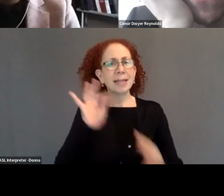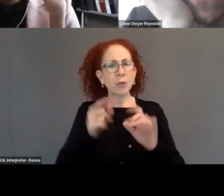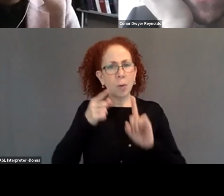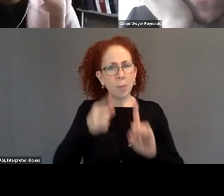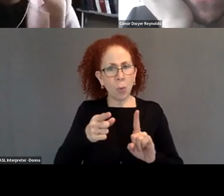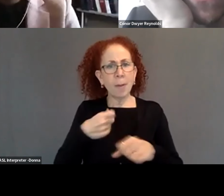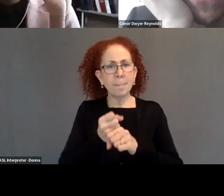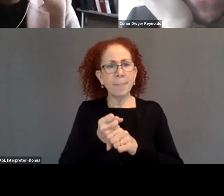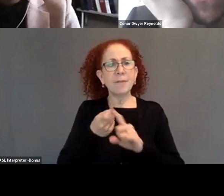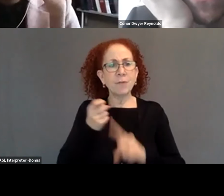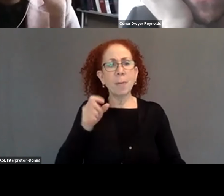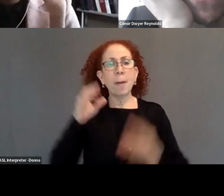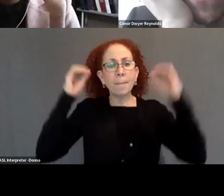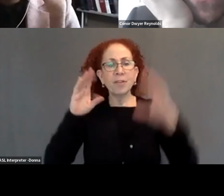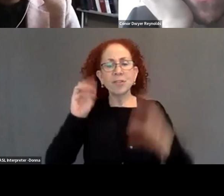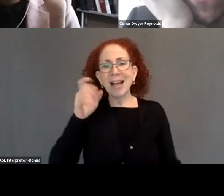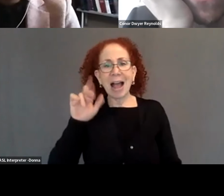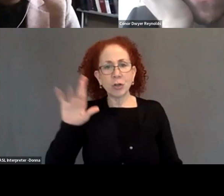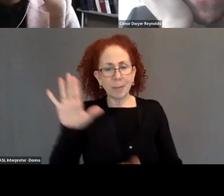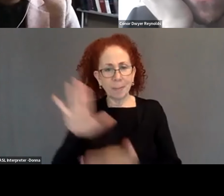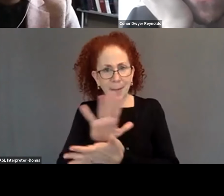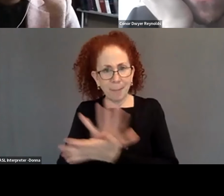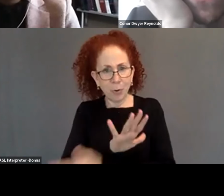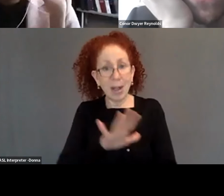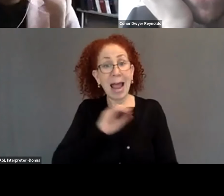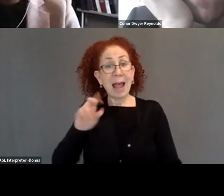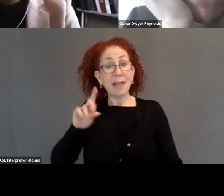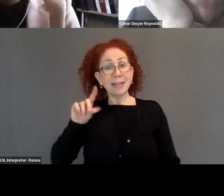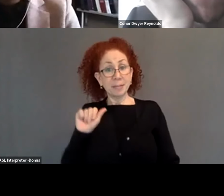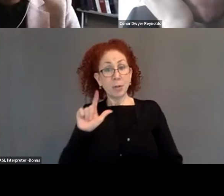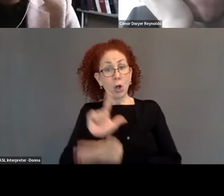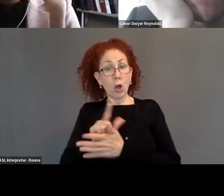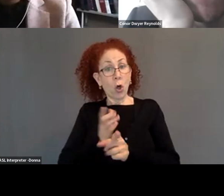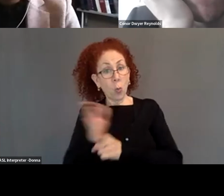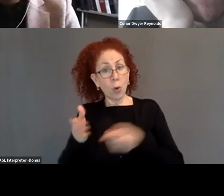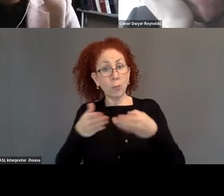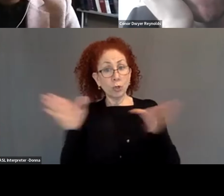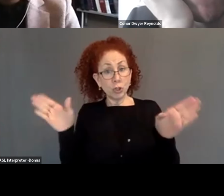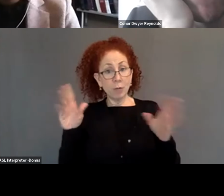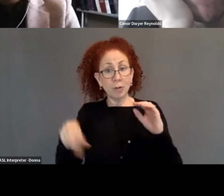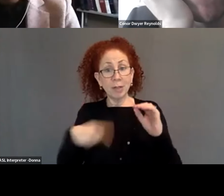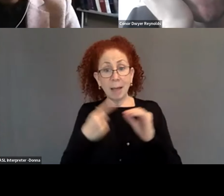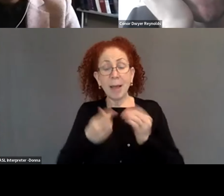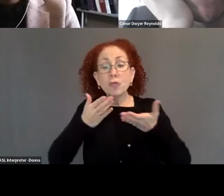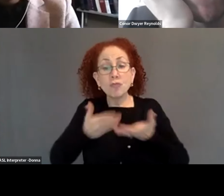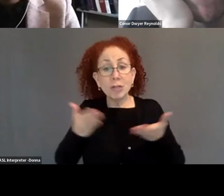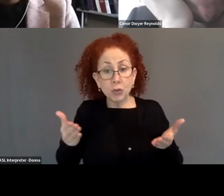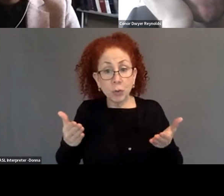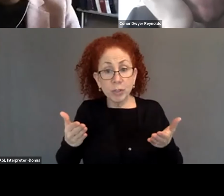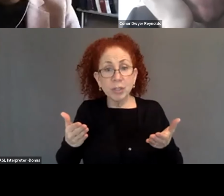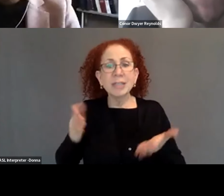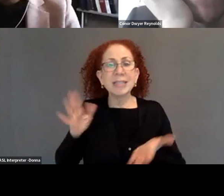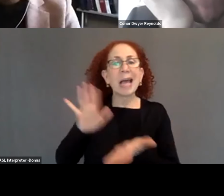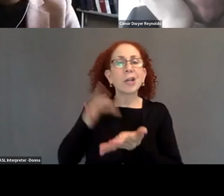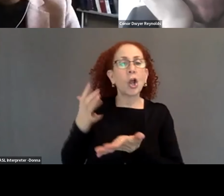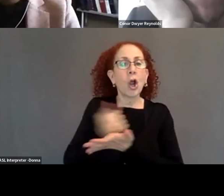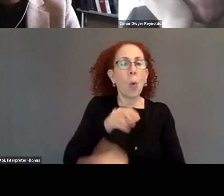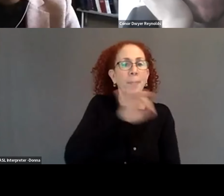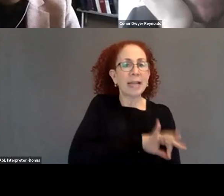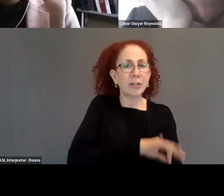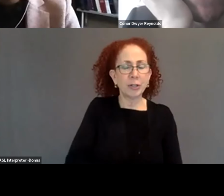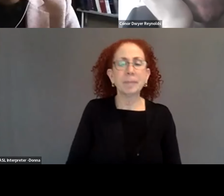Professor Eyer's paper and in the disability law world more generally about resources and co-optation. And